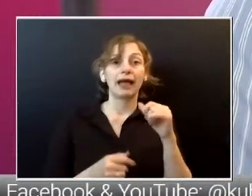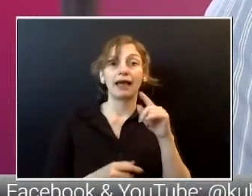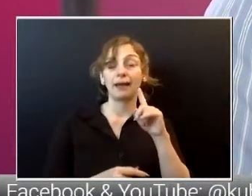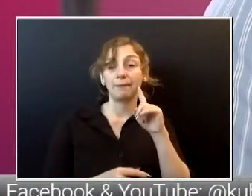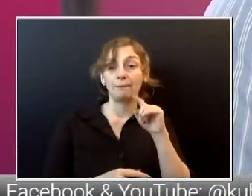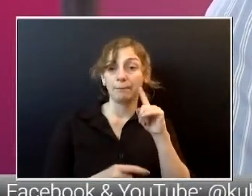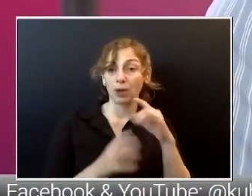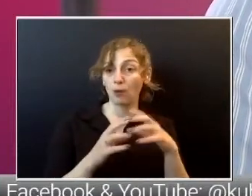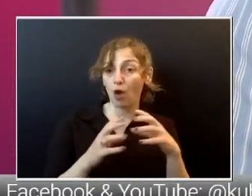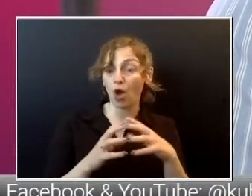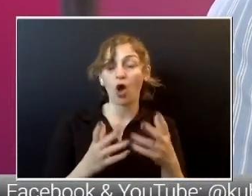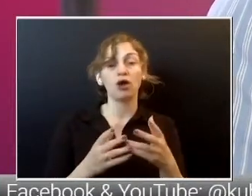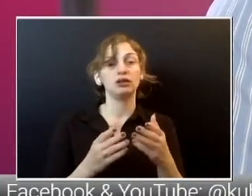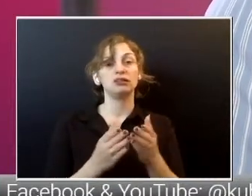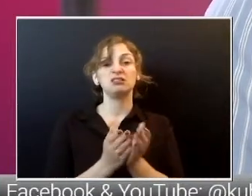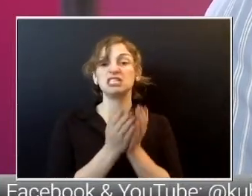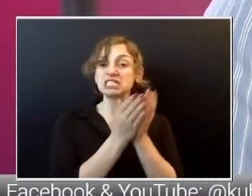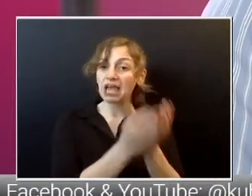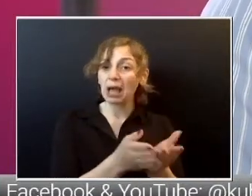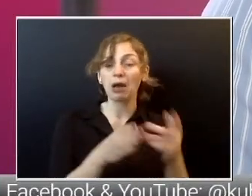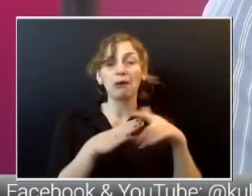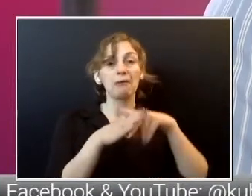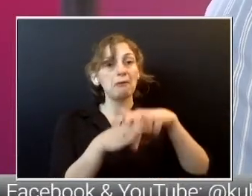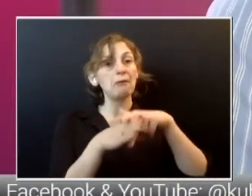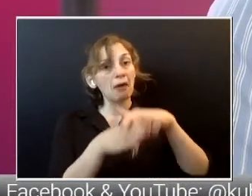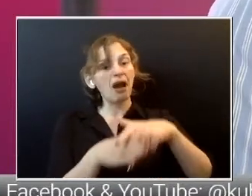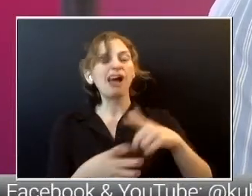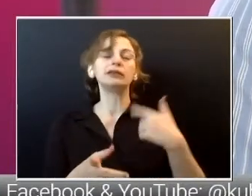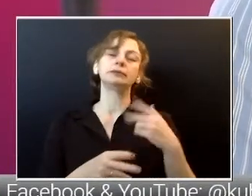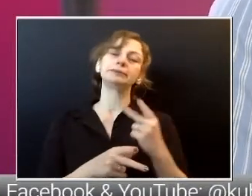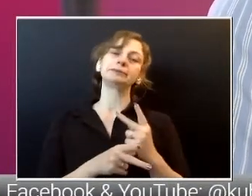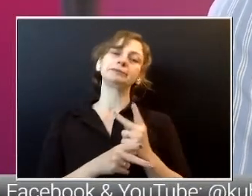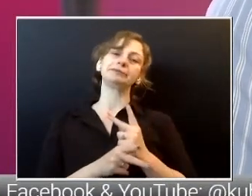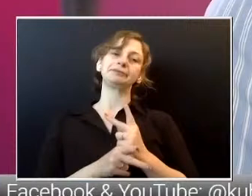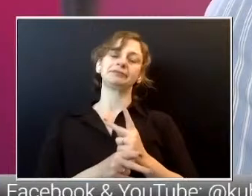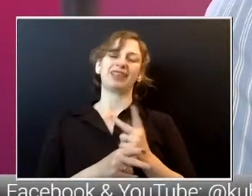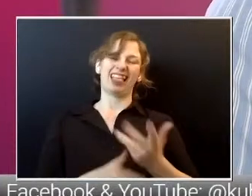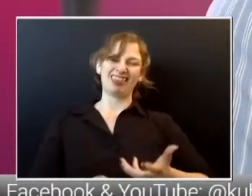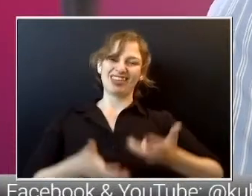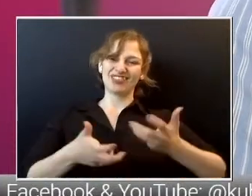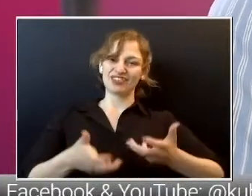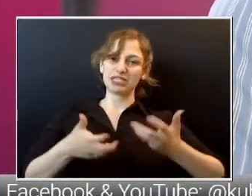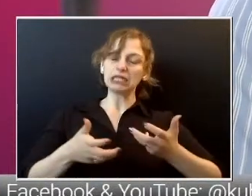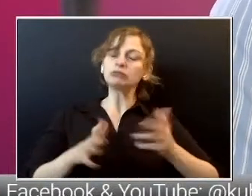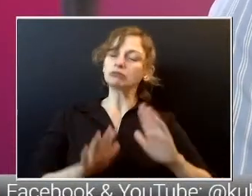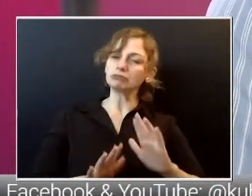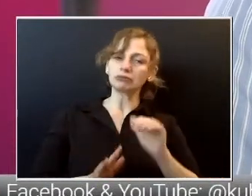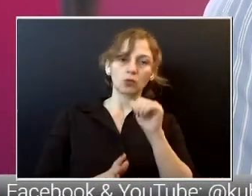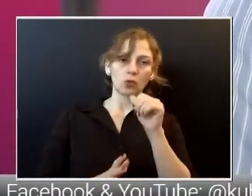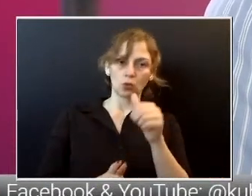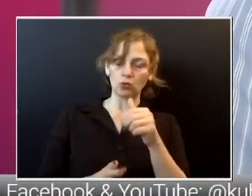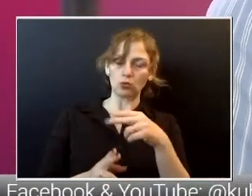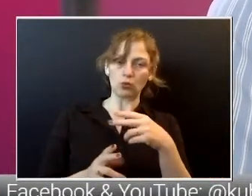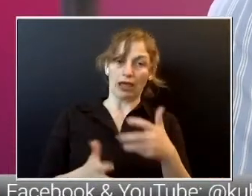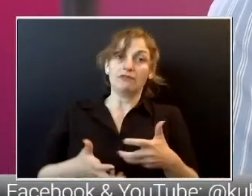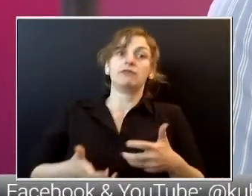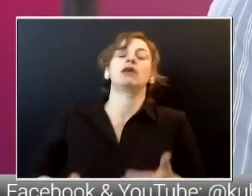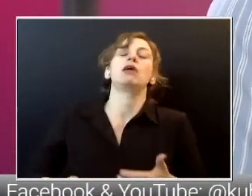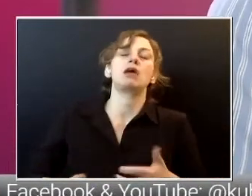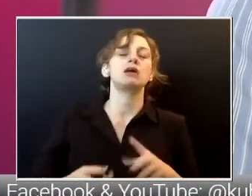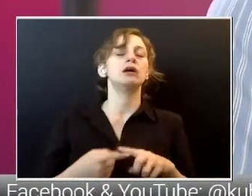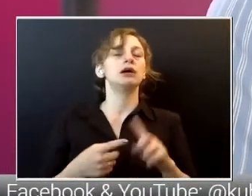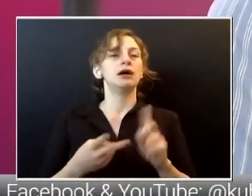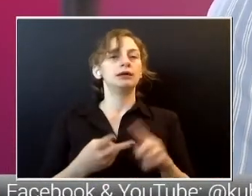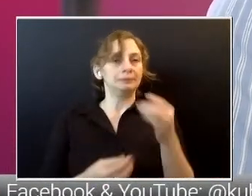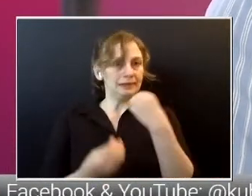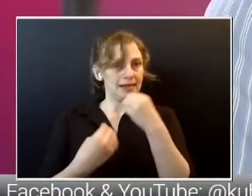careful about not lifting too much. You're not supposed to lift over, and eating healthy, because we don't want to clog